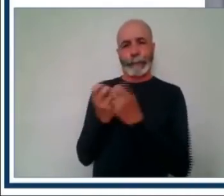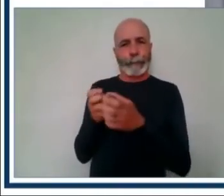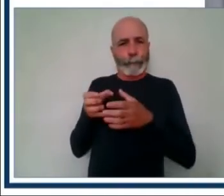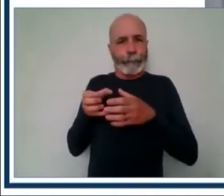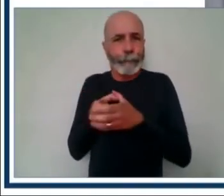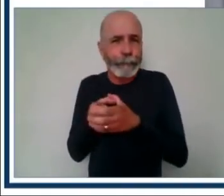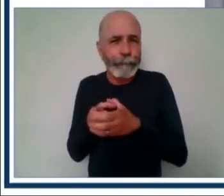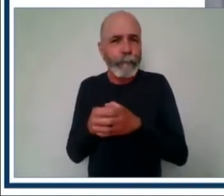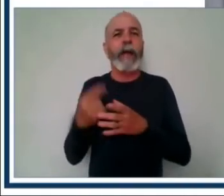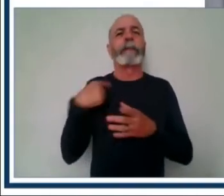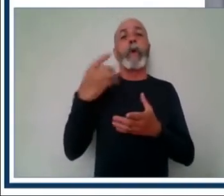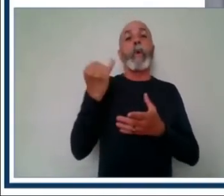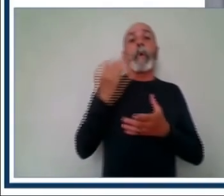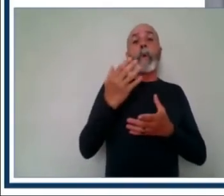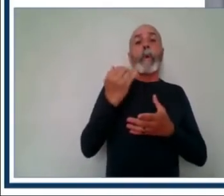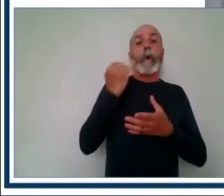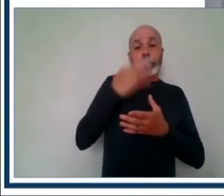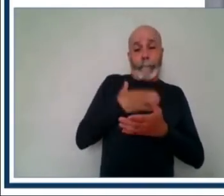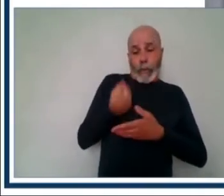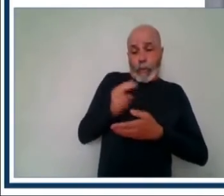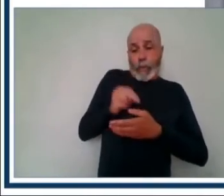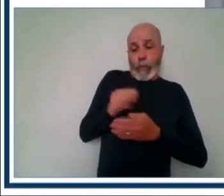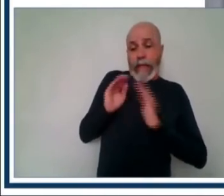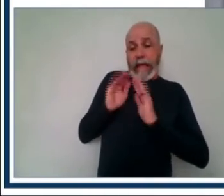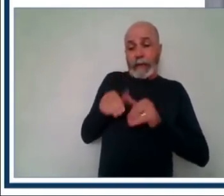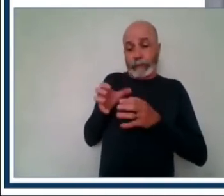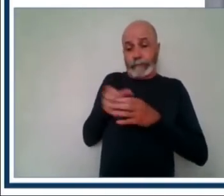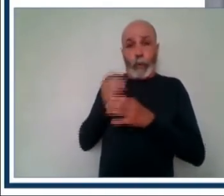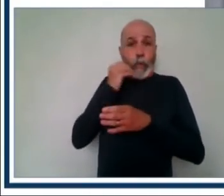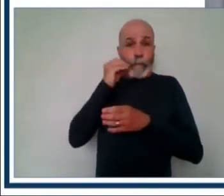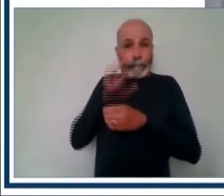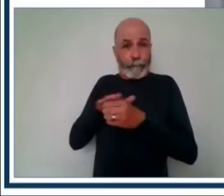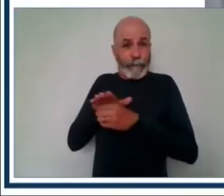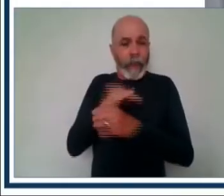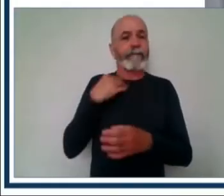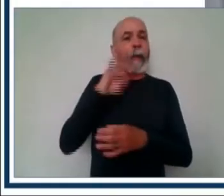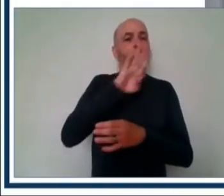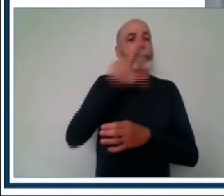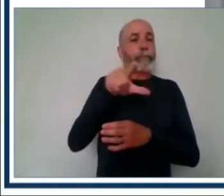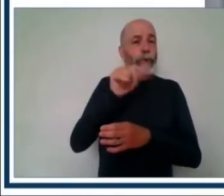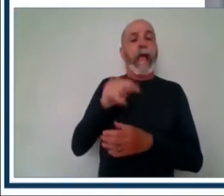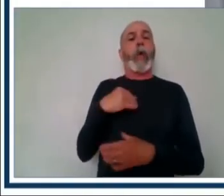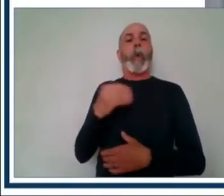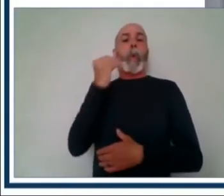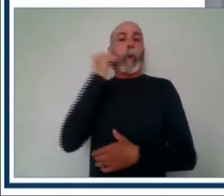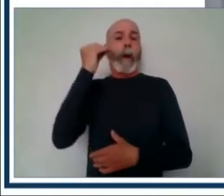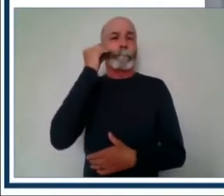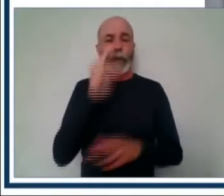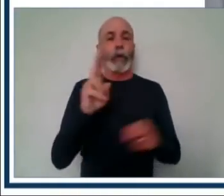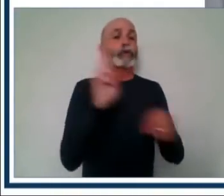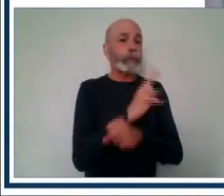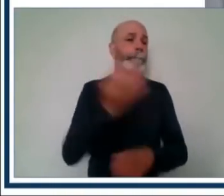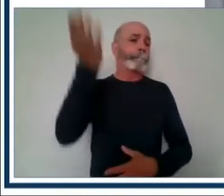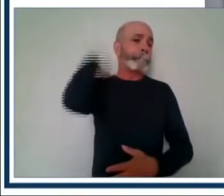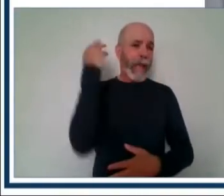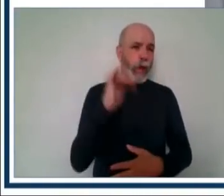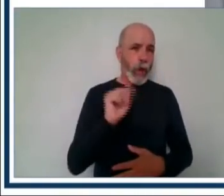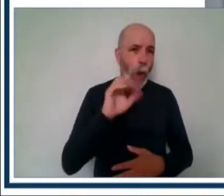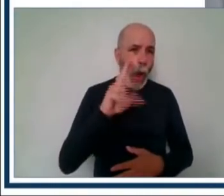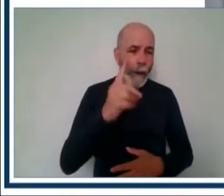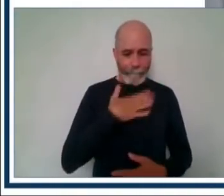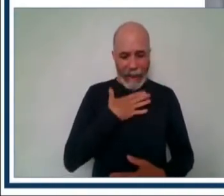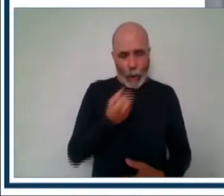in your neighborhood. If you want to have a barbecue, stay in your own backyard. We are at such a crucial point in this fight against